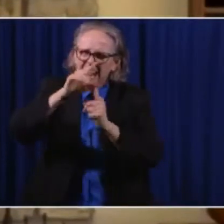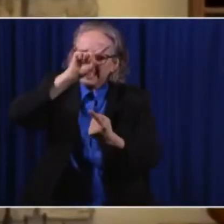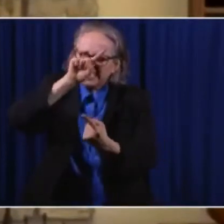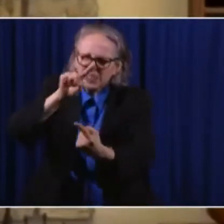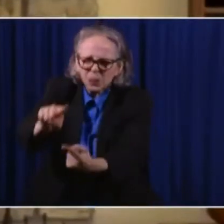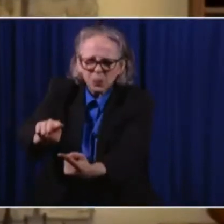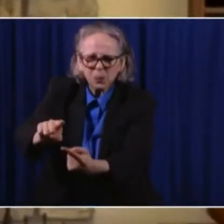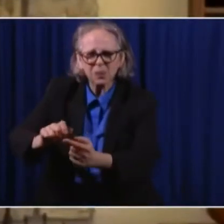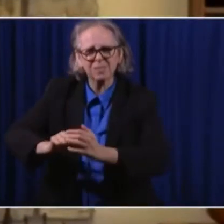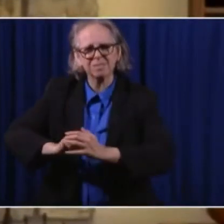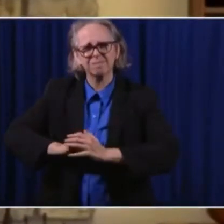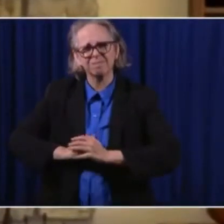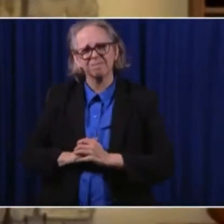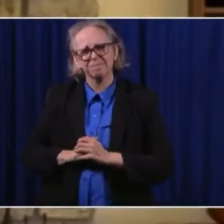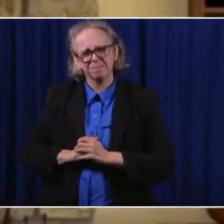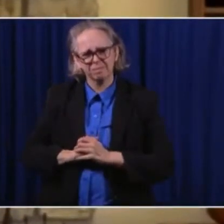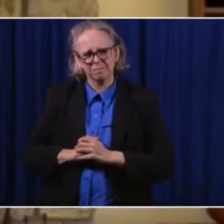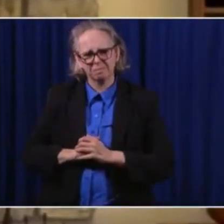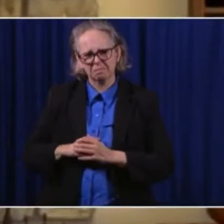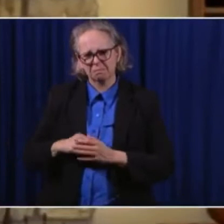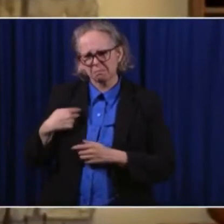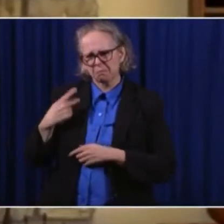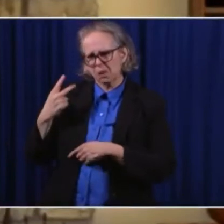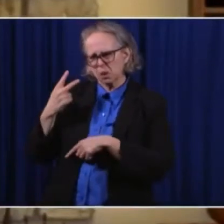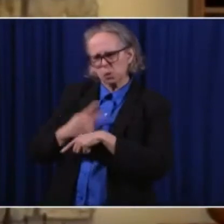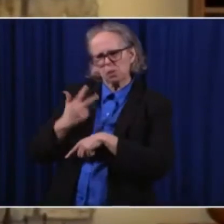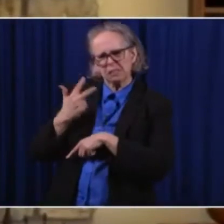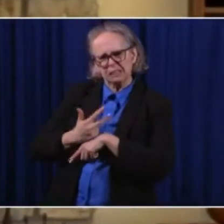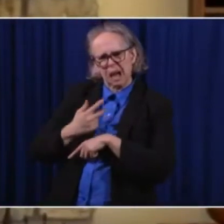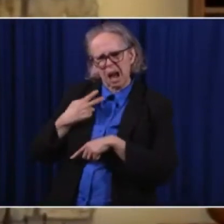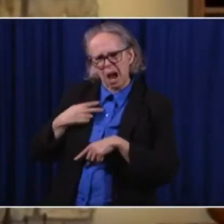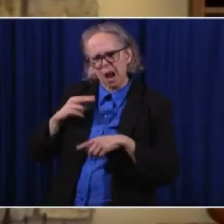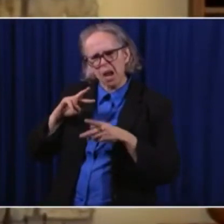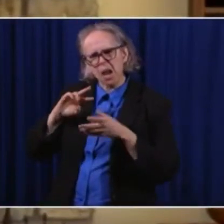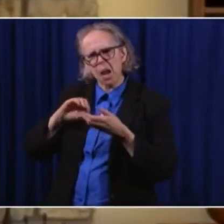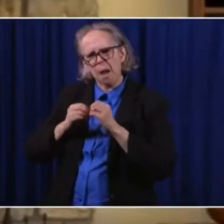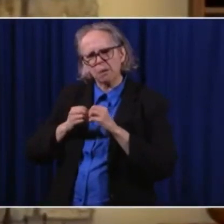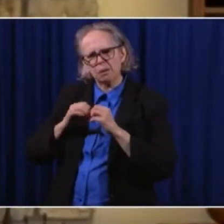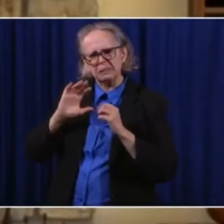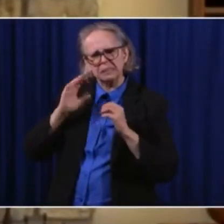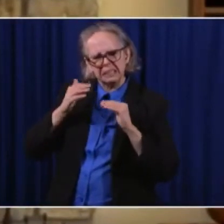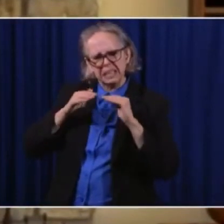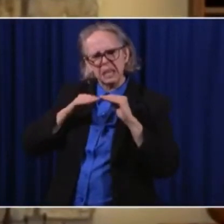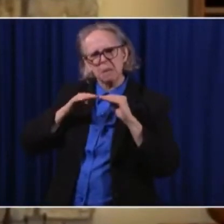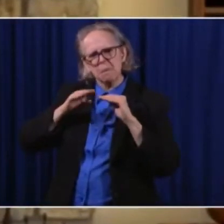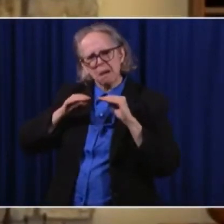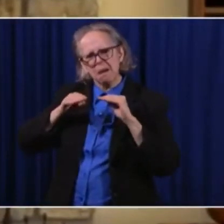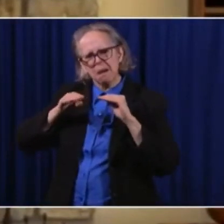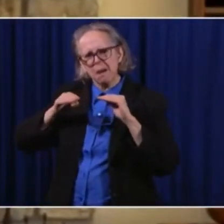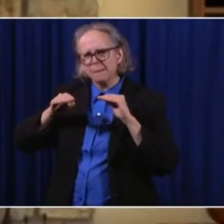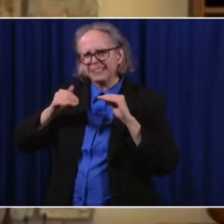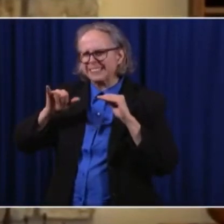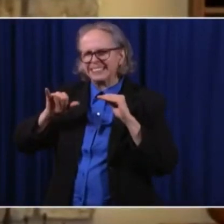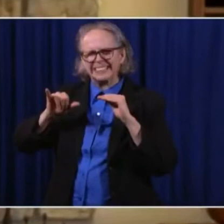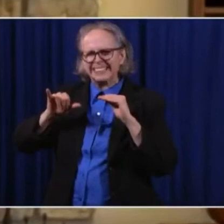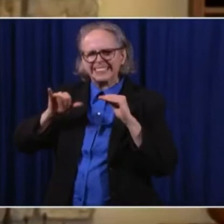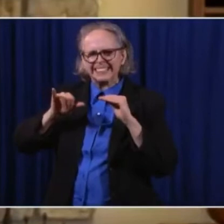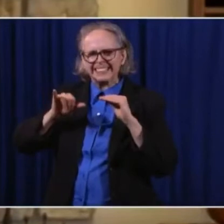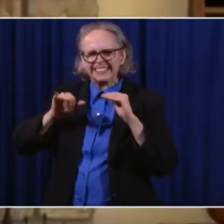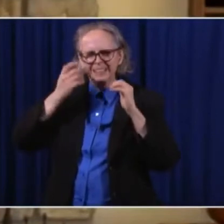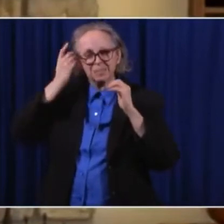the last 2 or 3 days. Now it's over the weekend, so you always get kind of skewed numbers. But even at this high number,